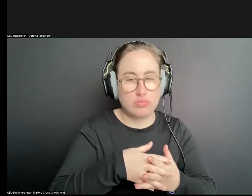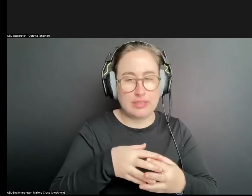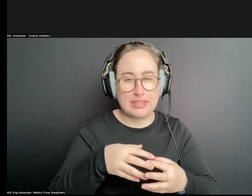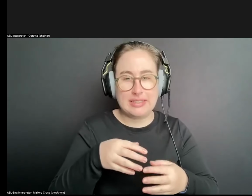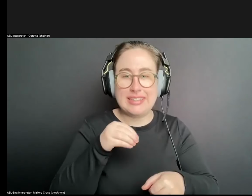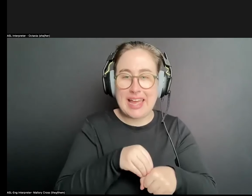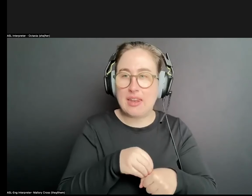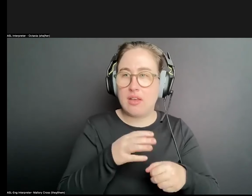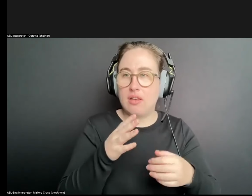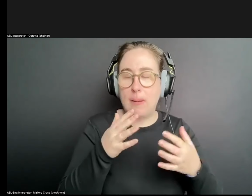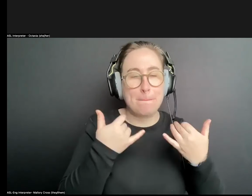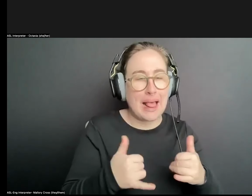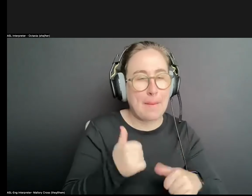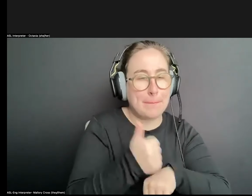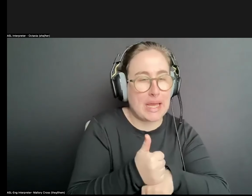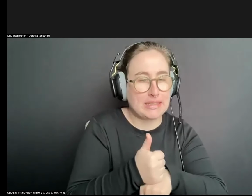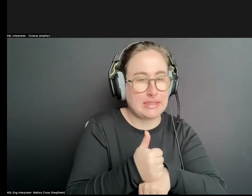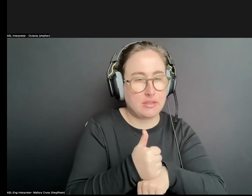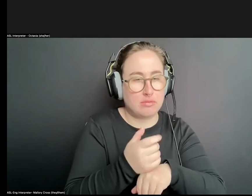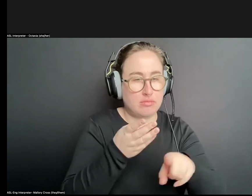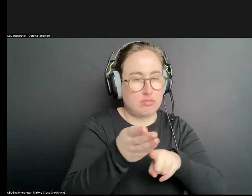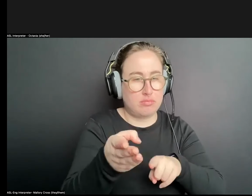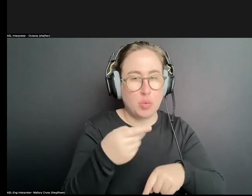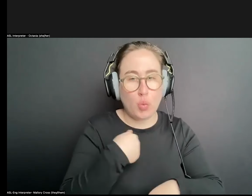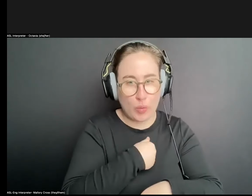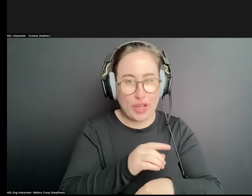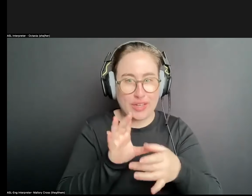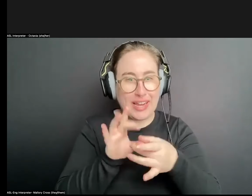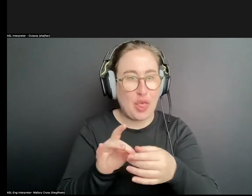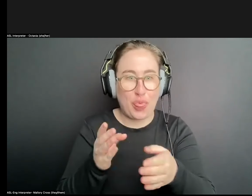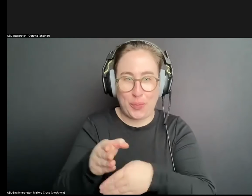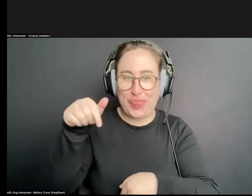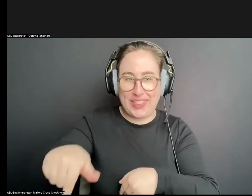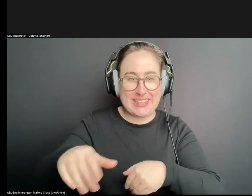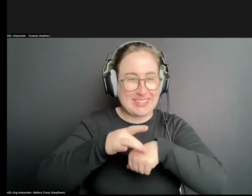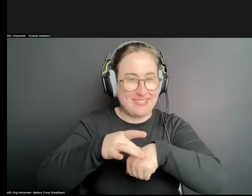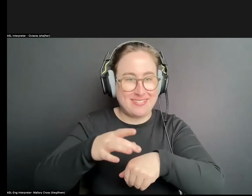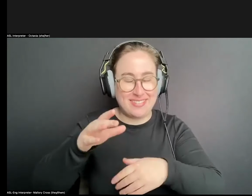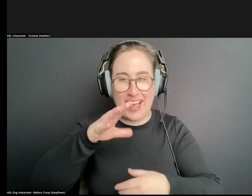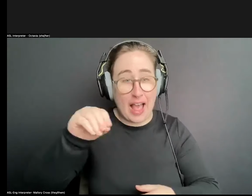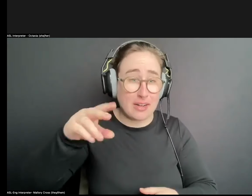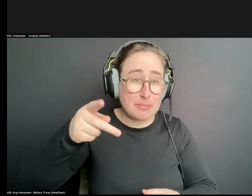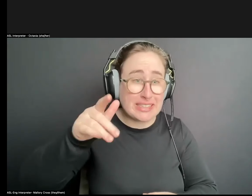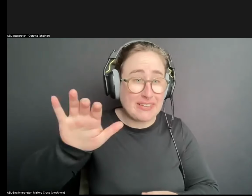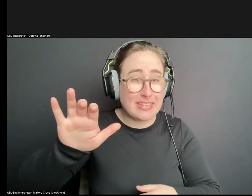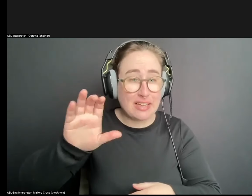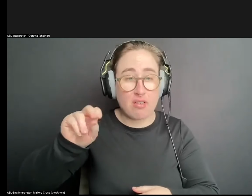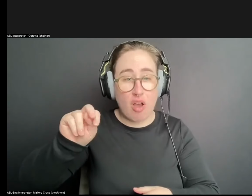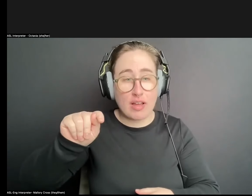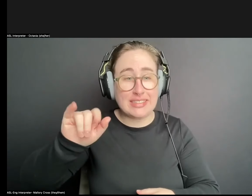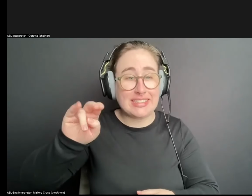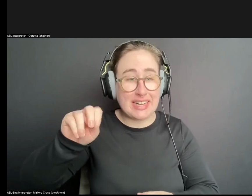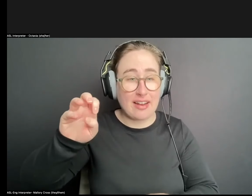place-based manner, in a sense, like, you know, we are connected through the blue continent, you know, we are in the Pacific continent, and but it allows